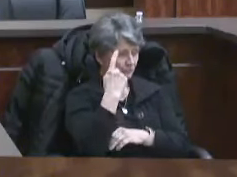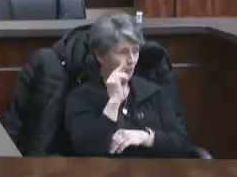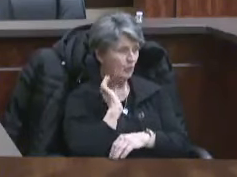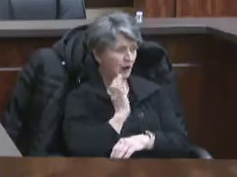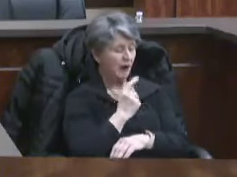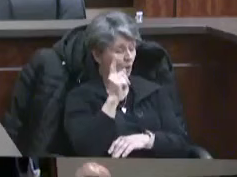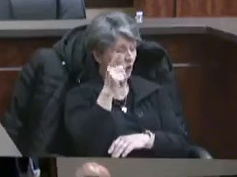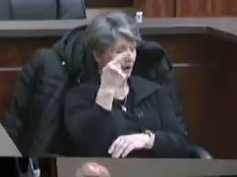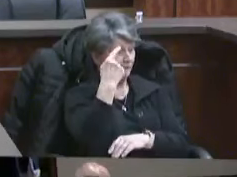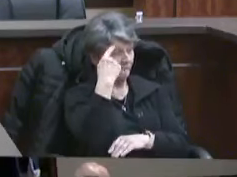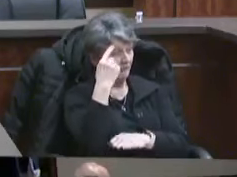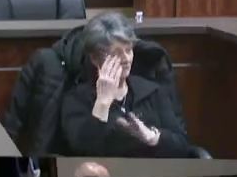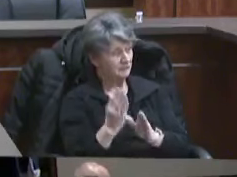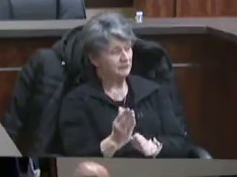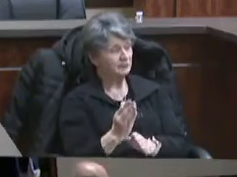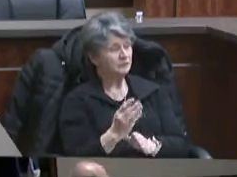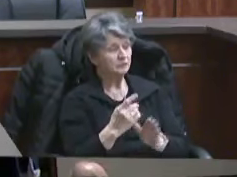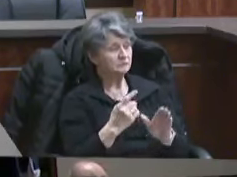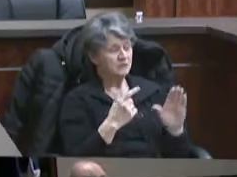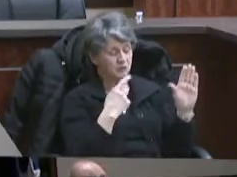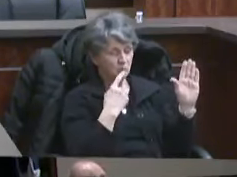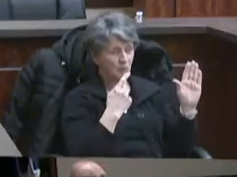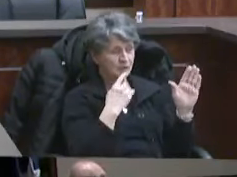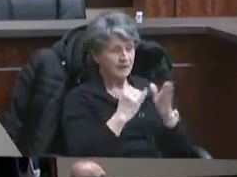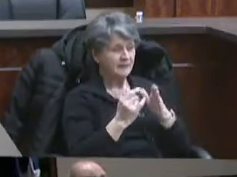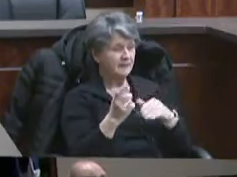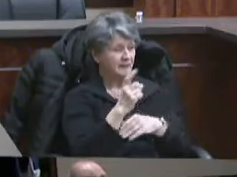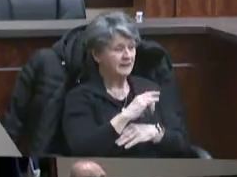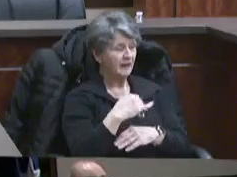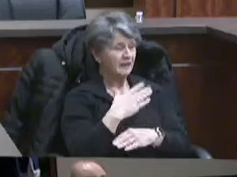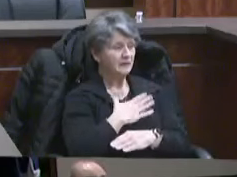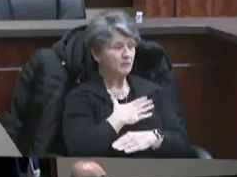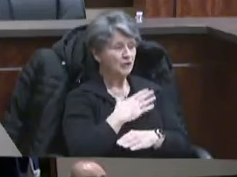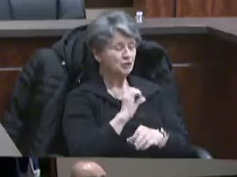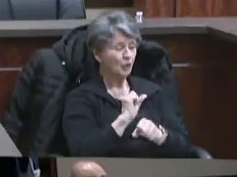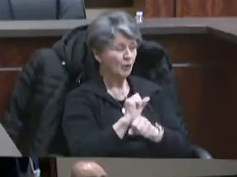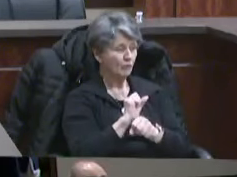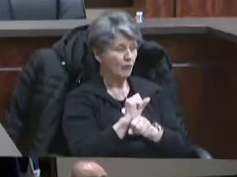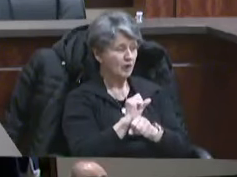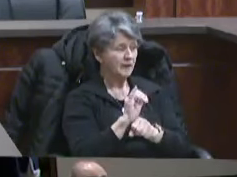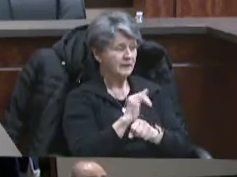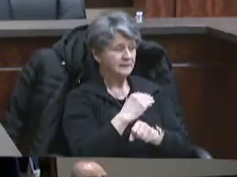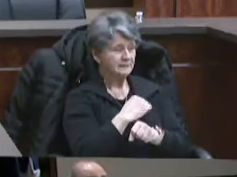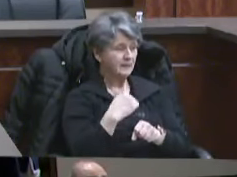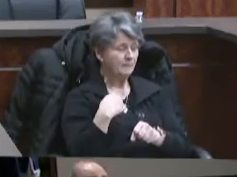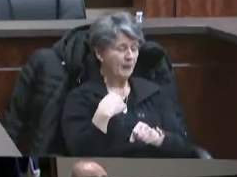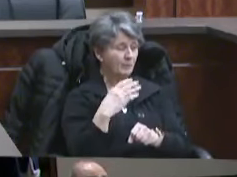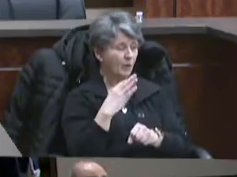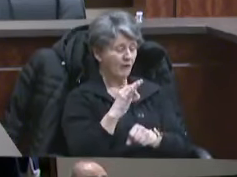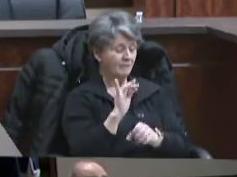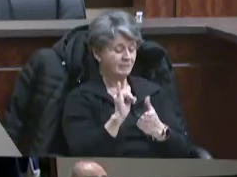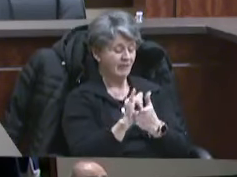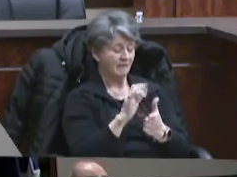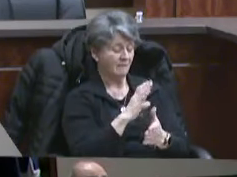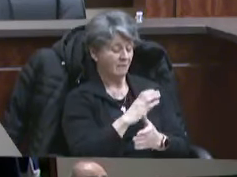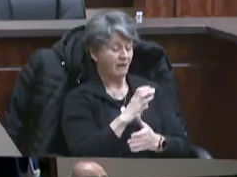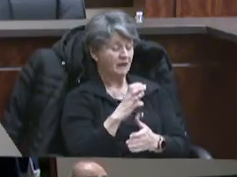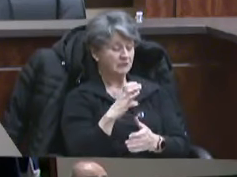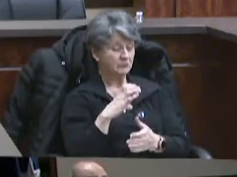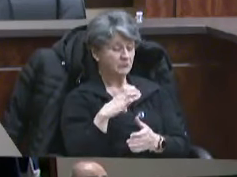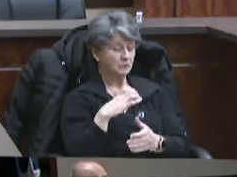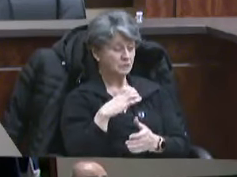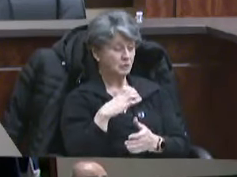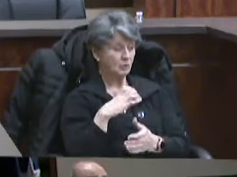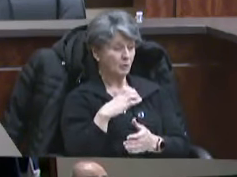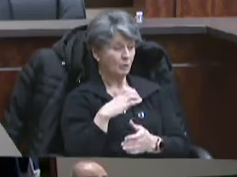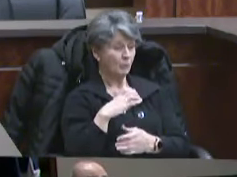in Annapolis. On that day, I have the pleasure of working as a member of the Inauguration Council that